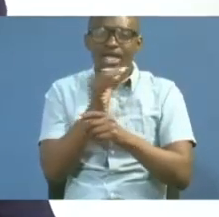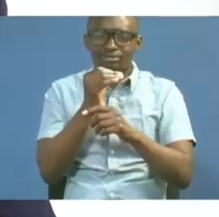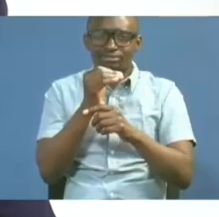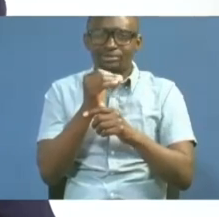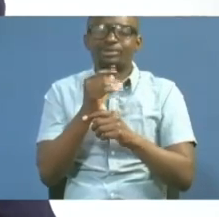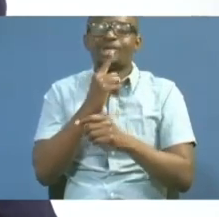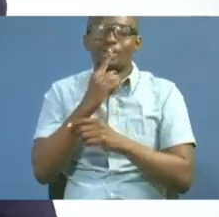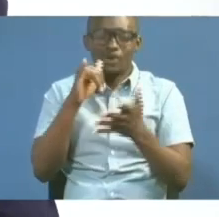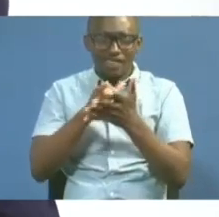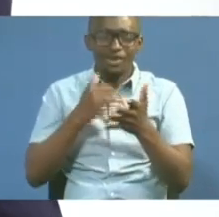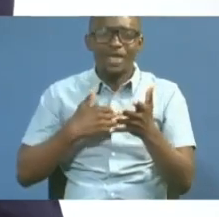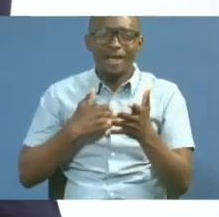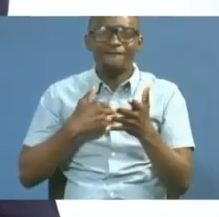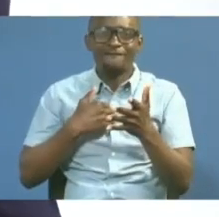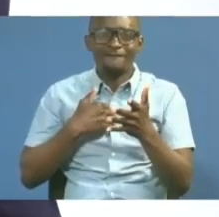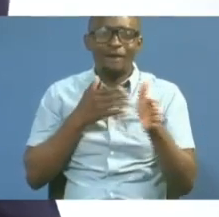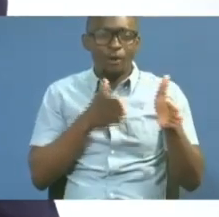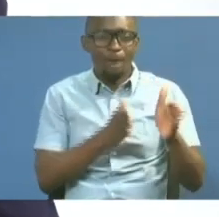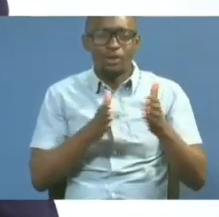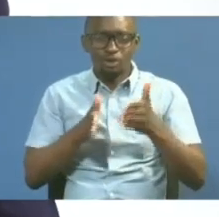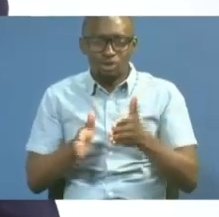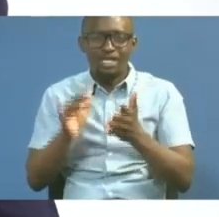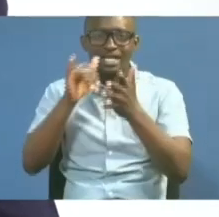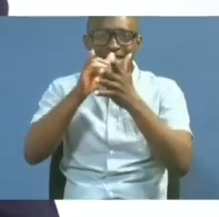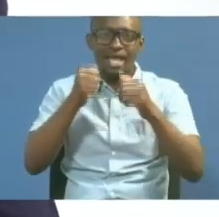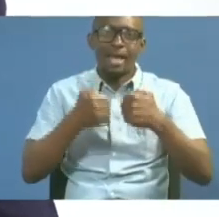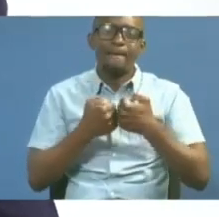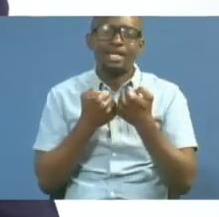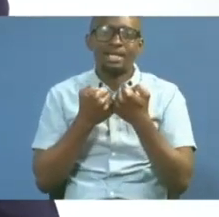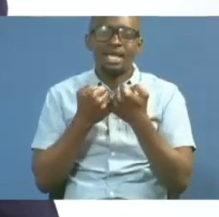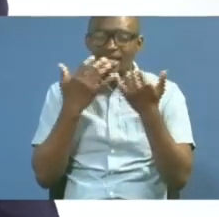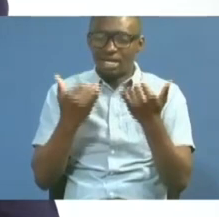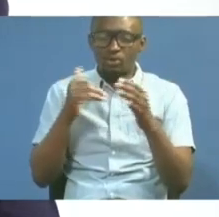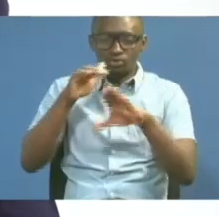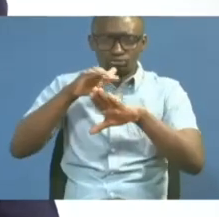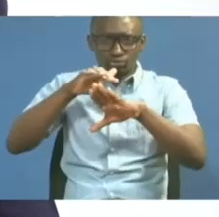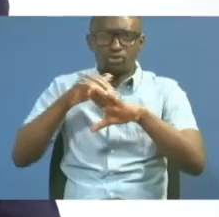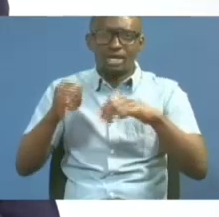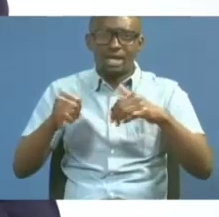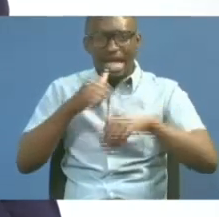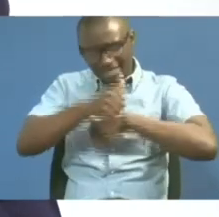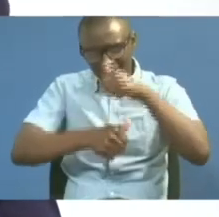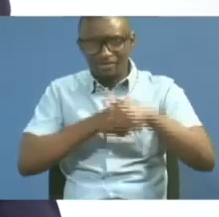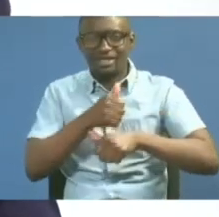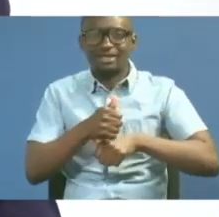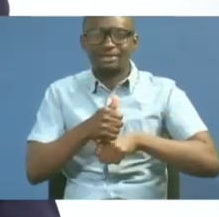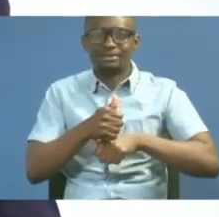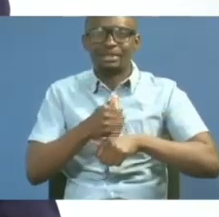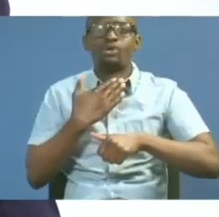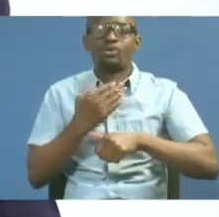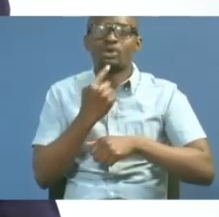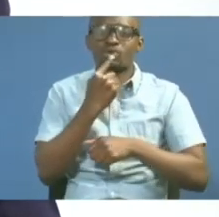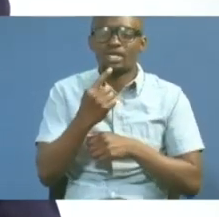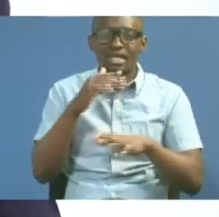that we have activities that that happen. And on activities, I would like to